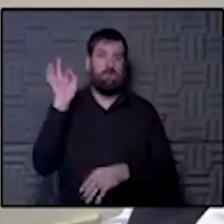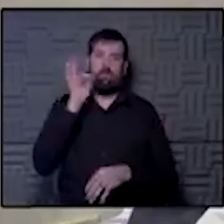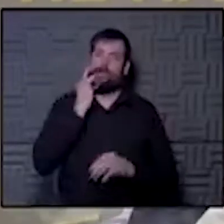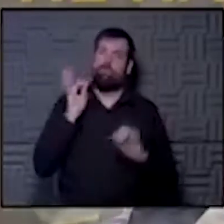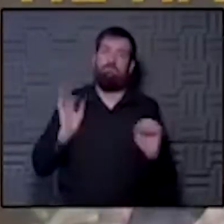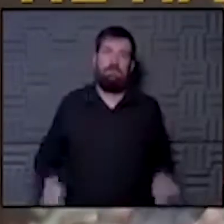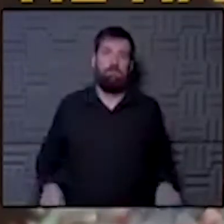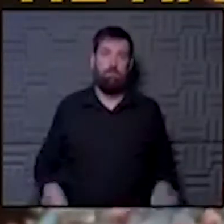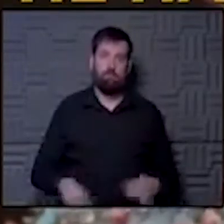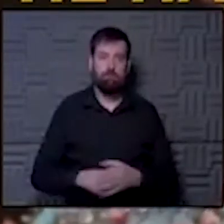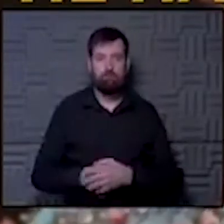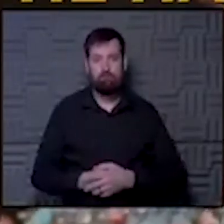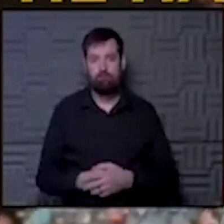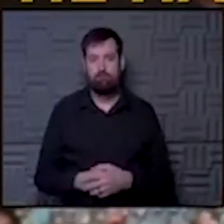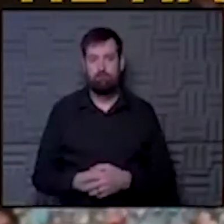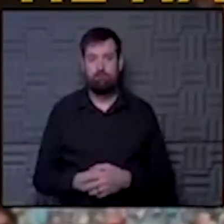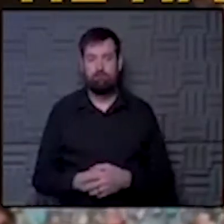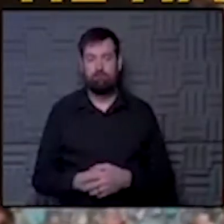possible.